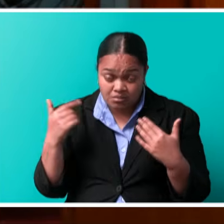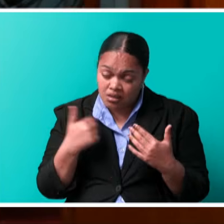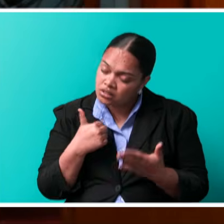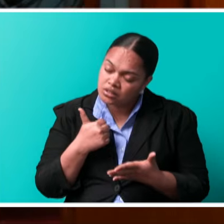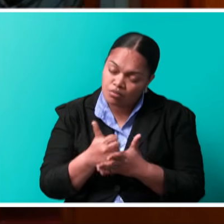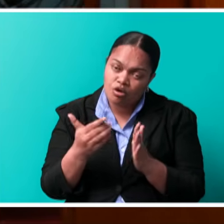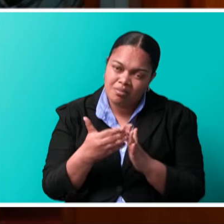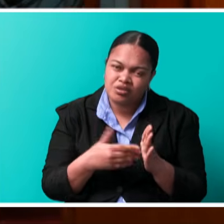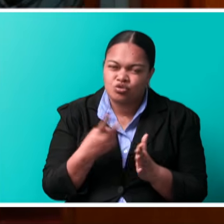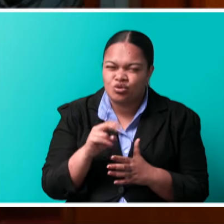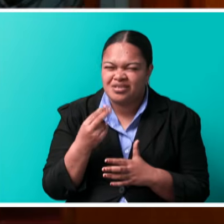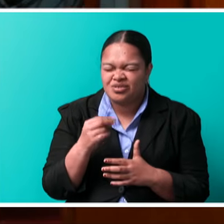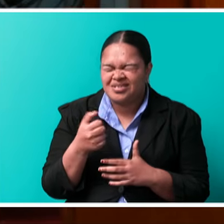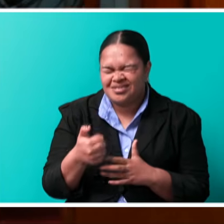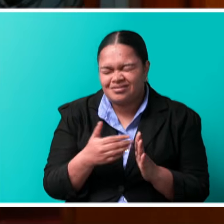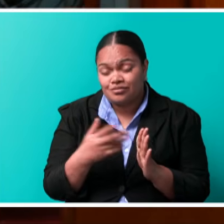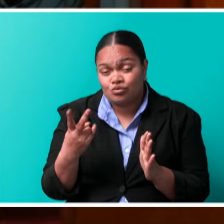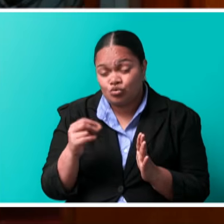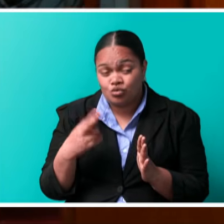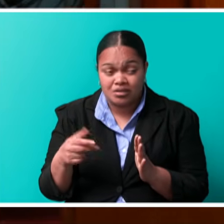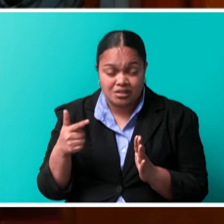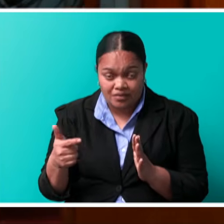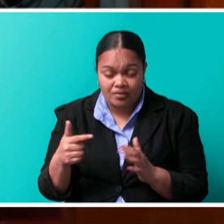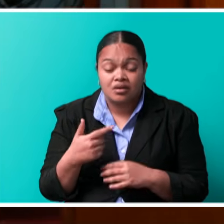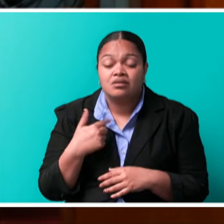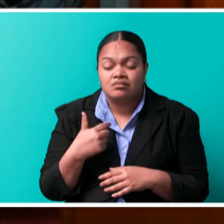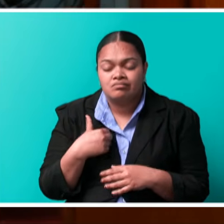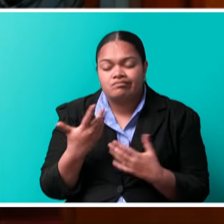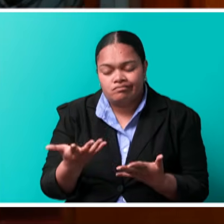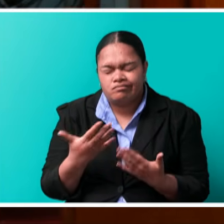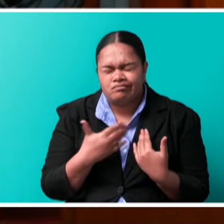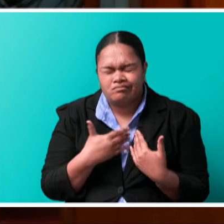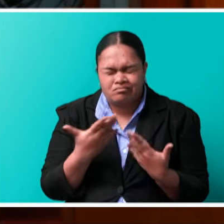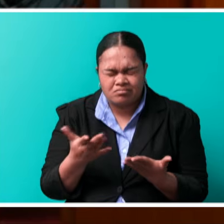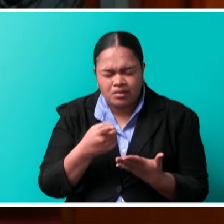budget 2026-27 and invite participation in